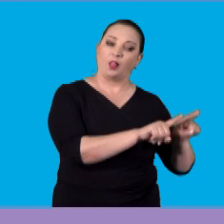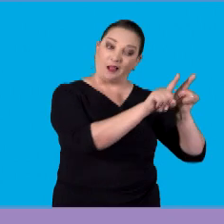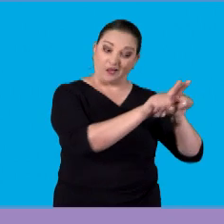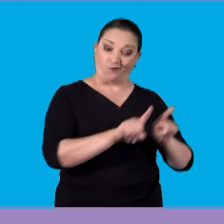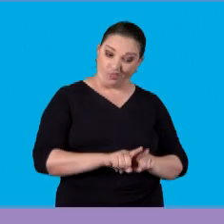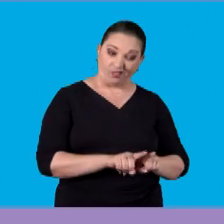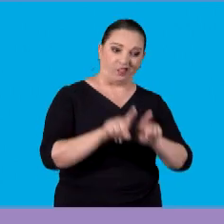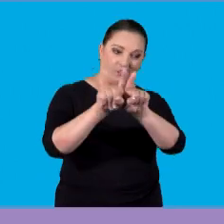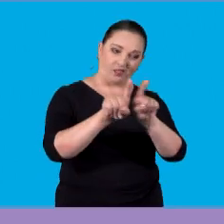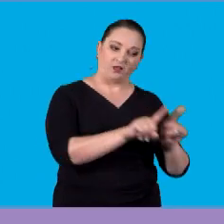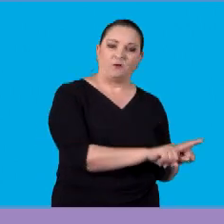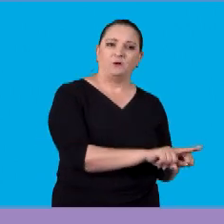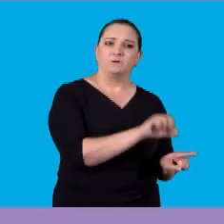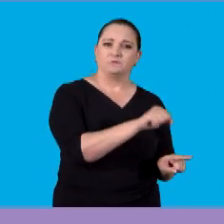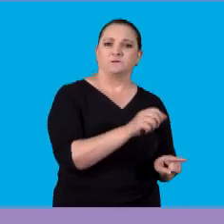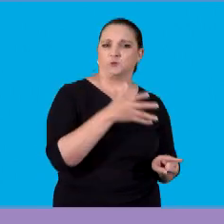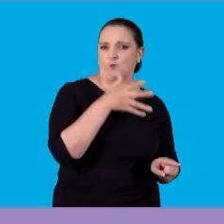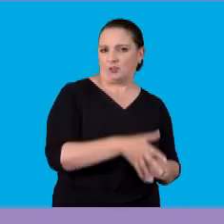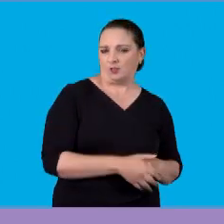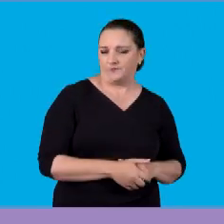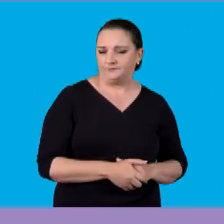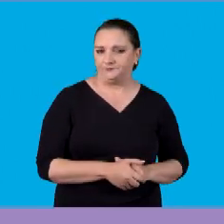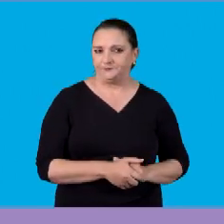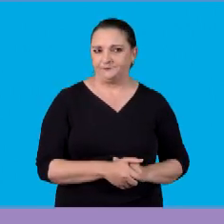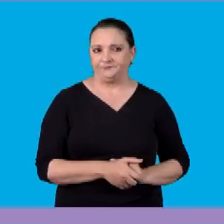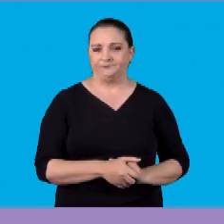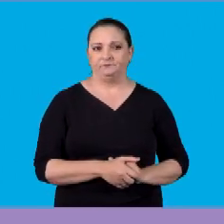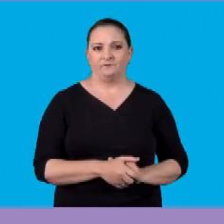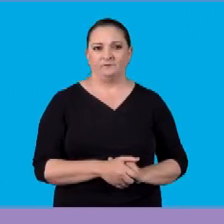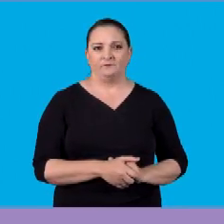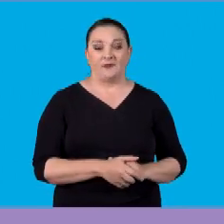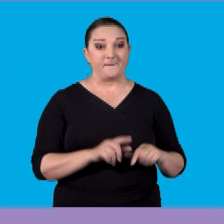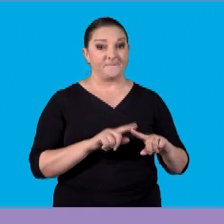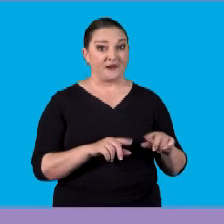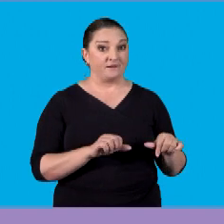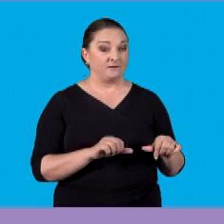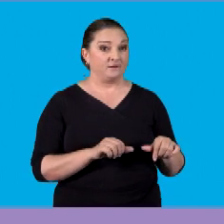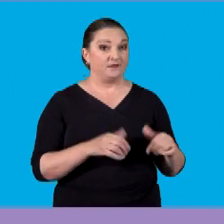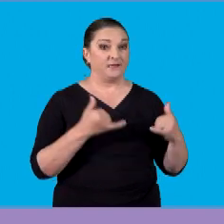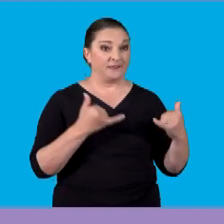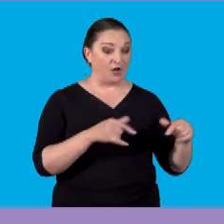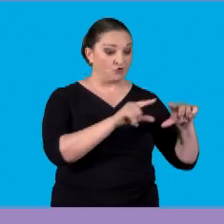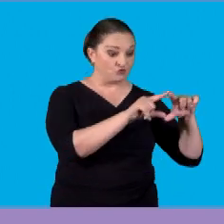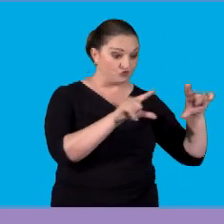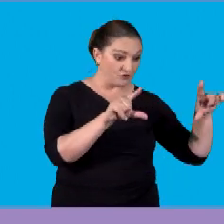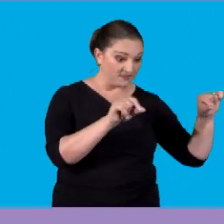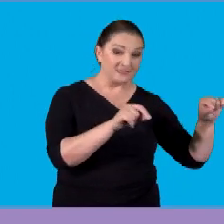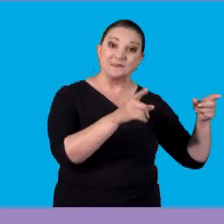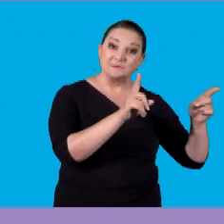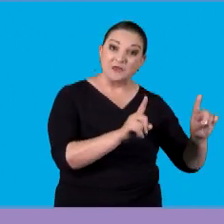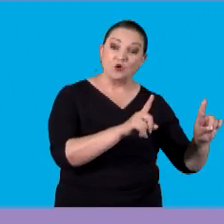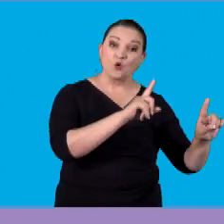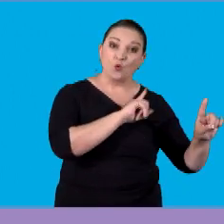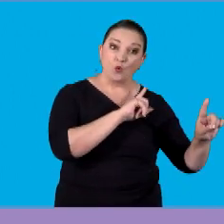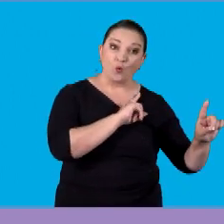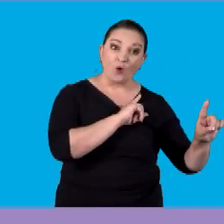angle R, and angle S will be equals to angle Q. But now what makes a rectangle special is